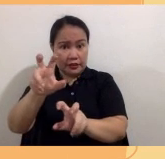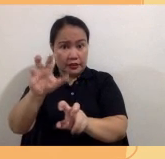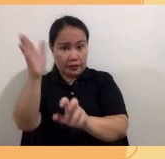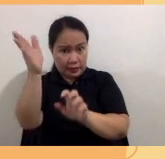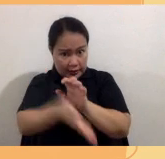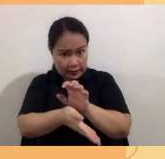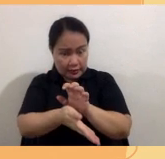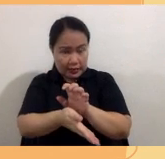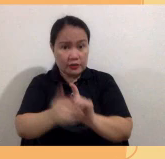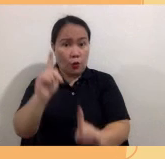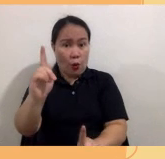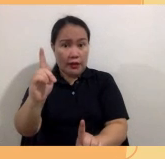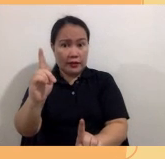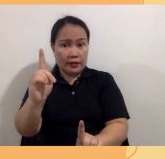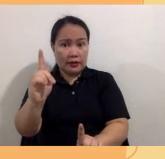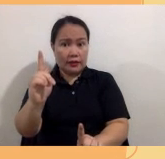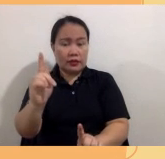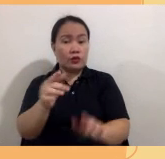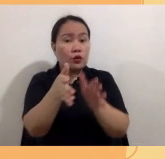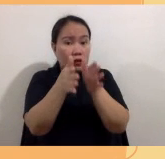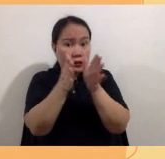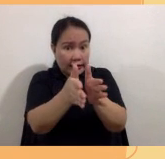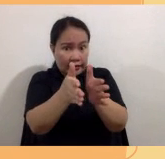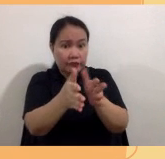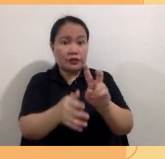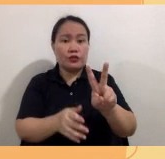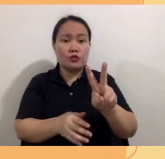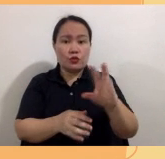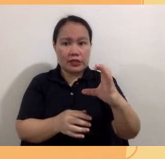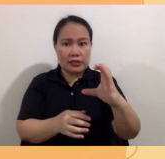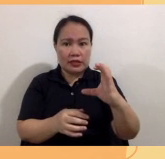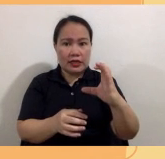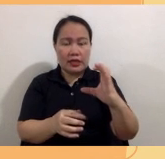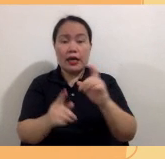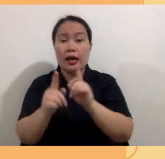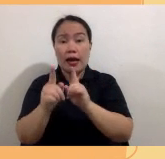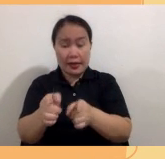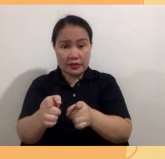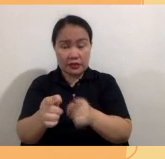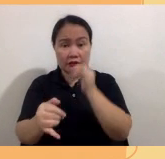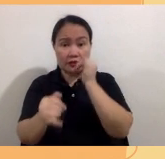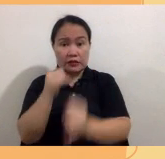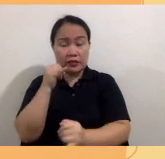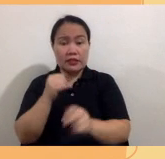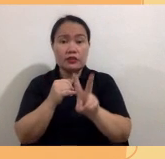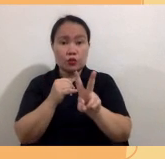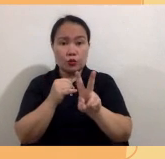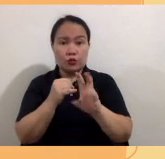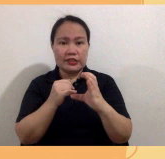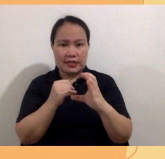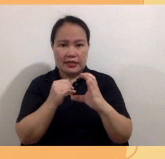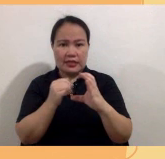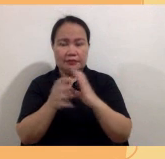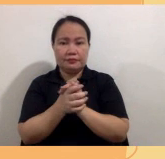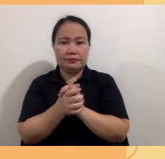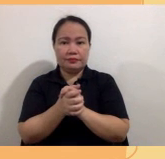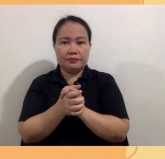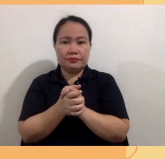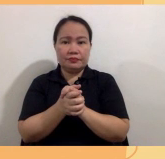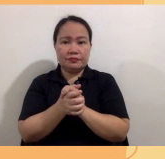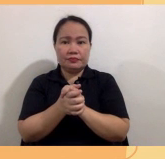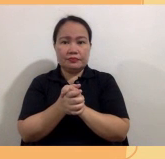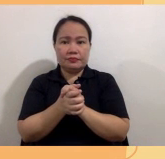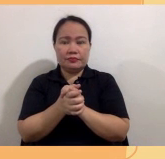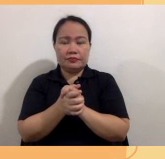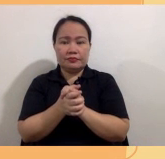now cancel out or divide 13. So, 13 and yung 13 natin sa denominator, makakancel